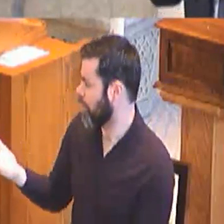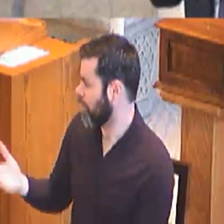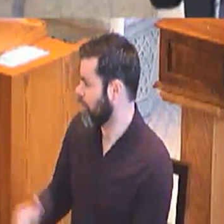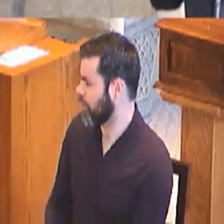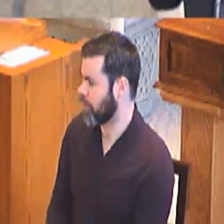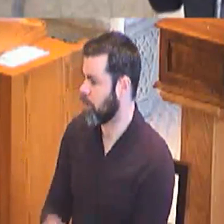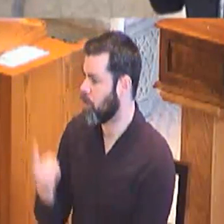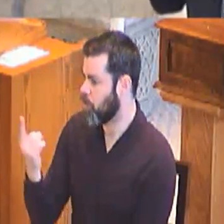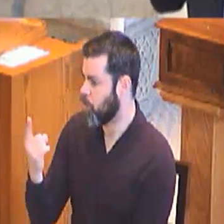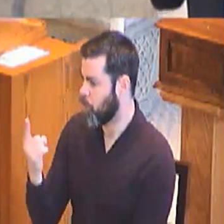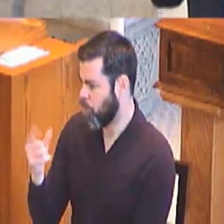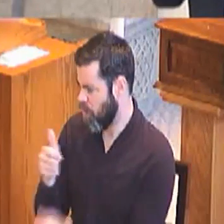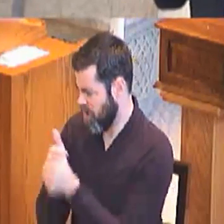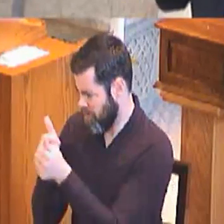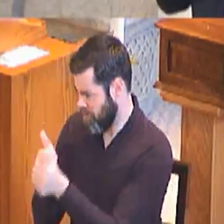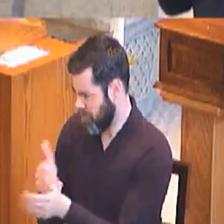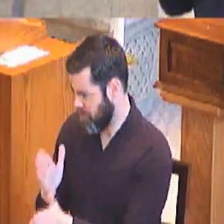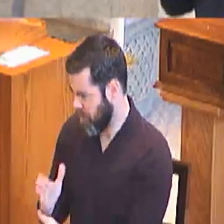And one disciple,